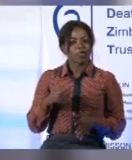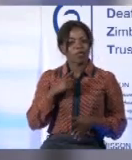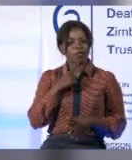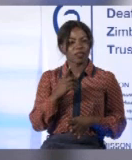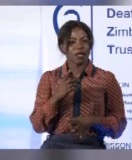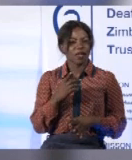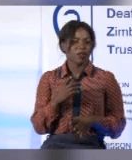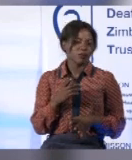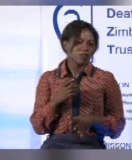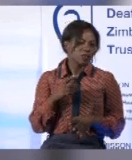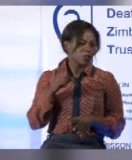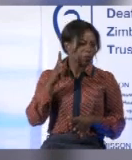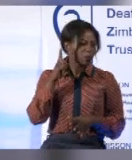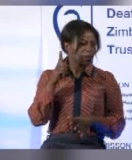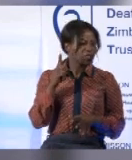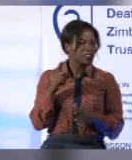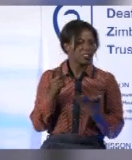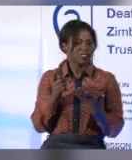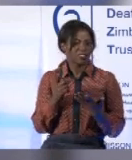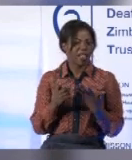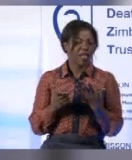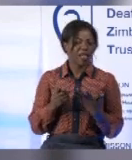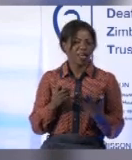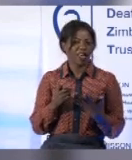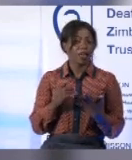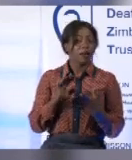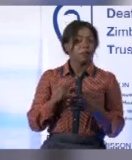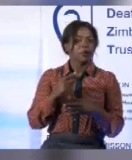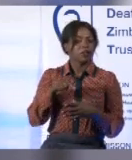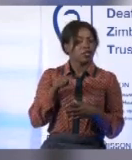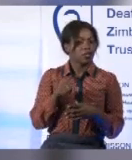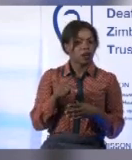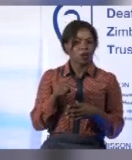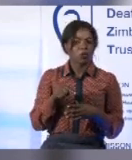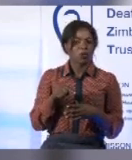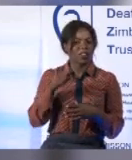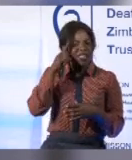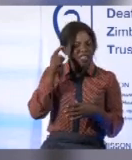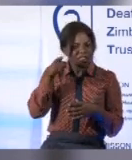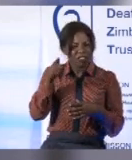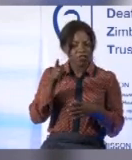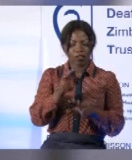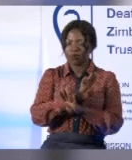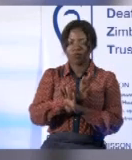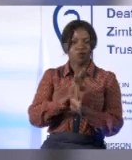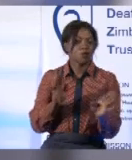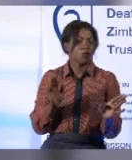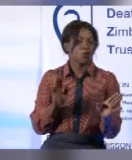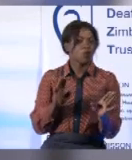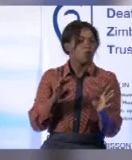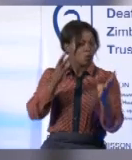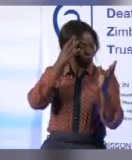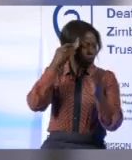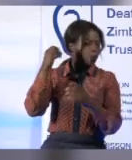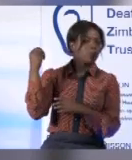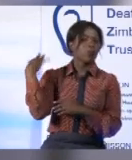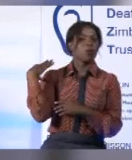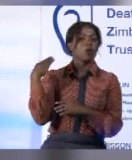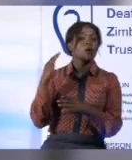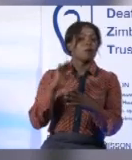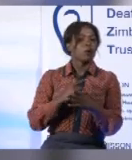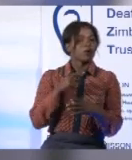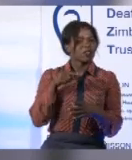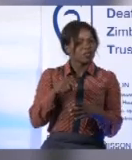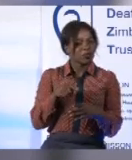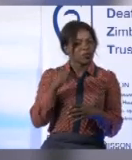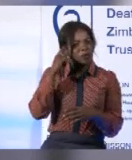or whatsoever. Because right now, to be honest, I don't think about all those things. Because there are times when I try to think about that, I can